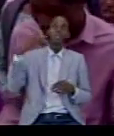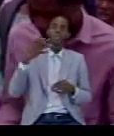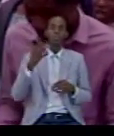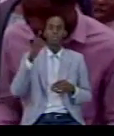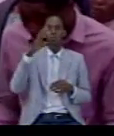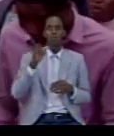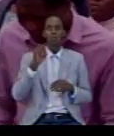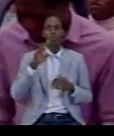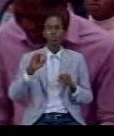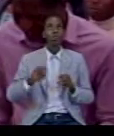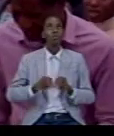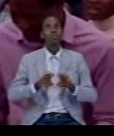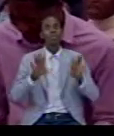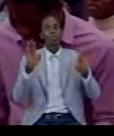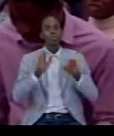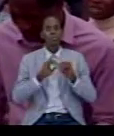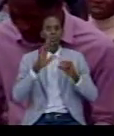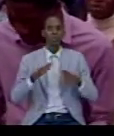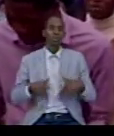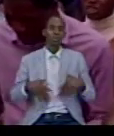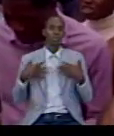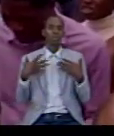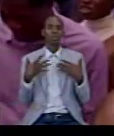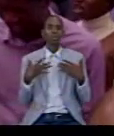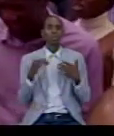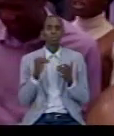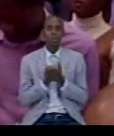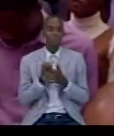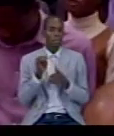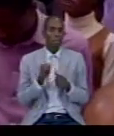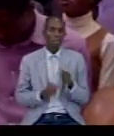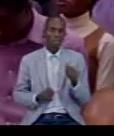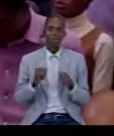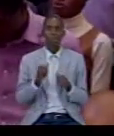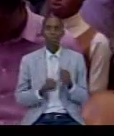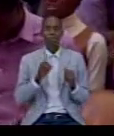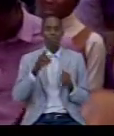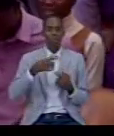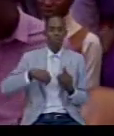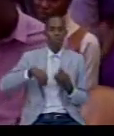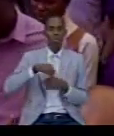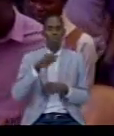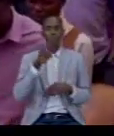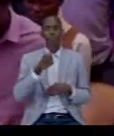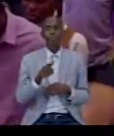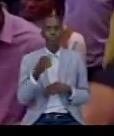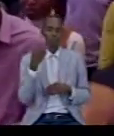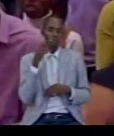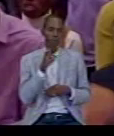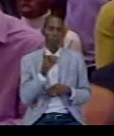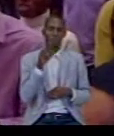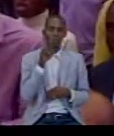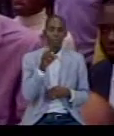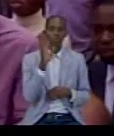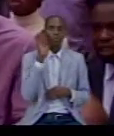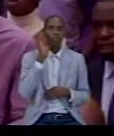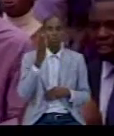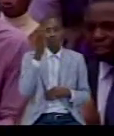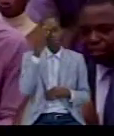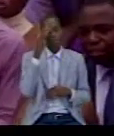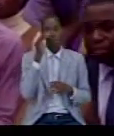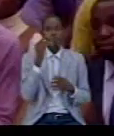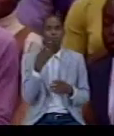so shine in your life that everyone around you, beholding you, will know you